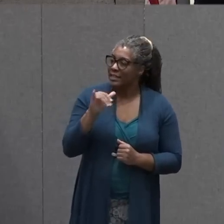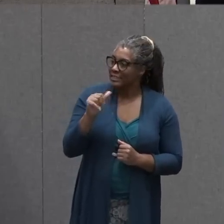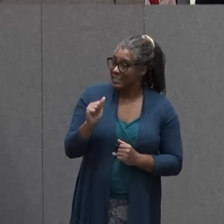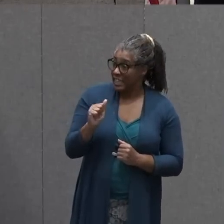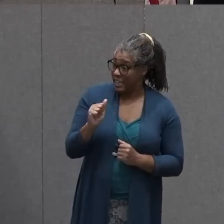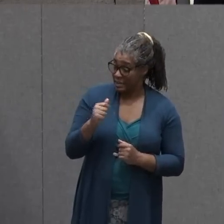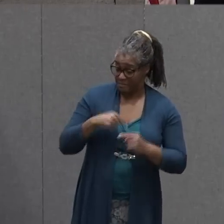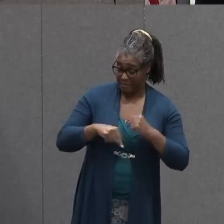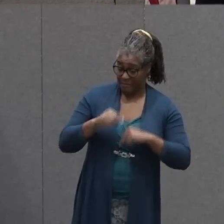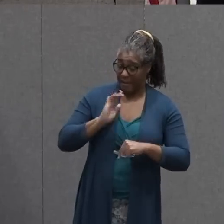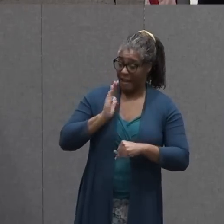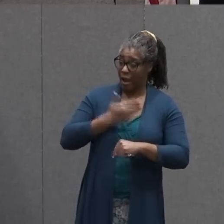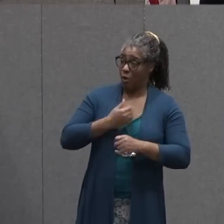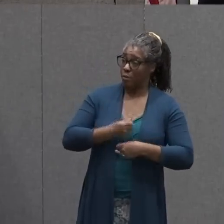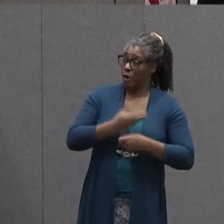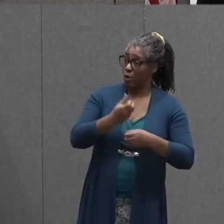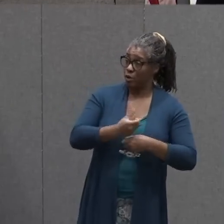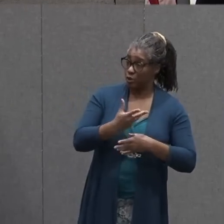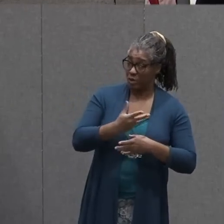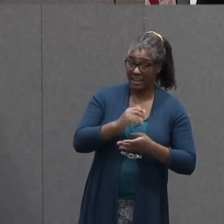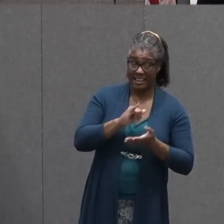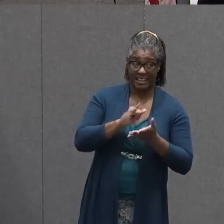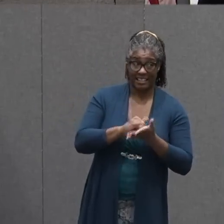think this helped him?